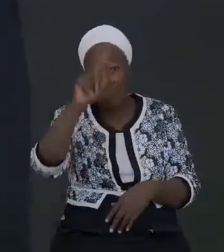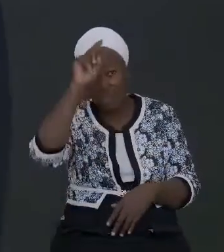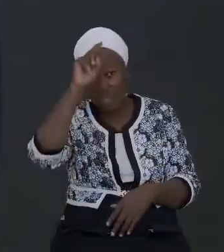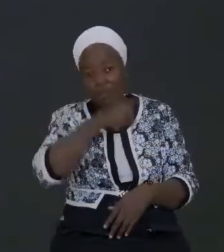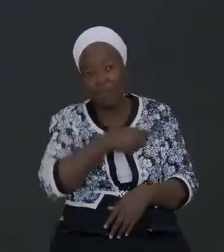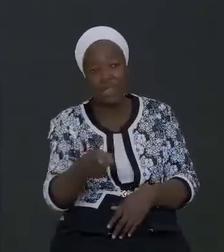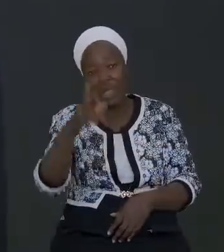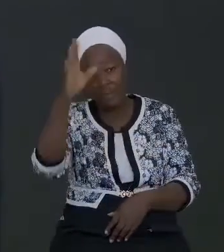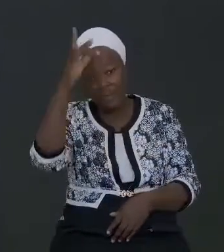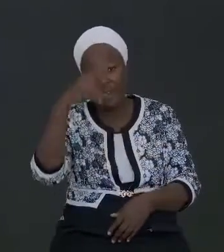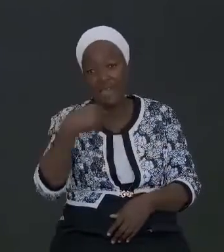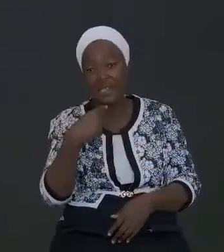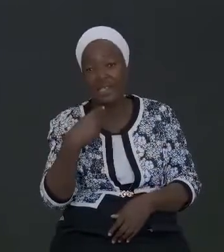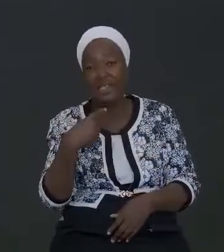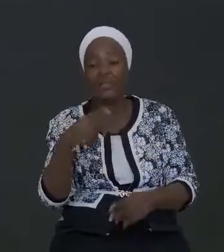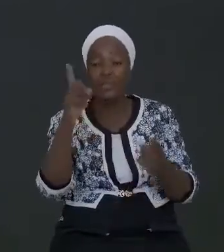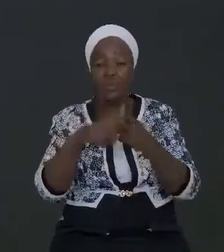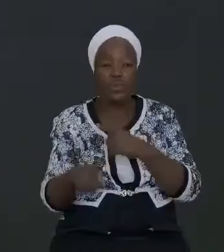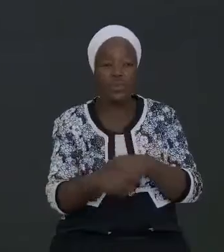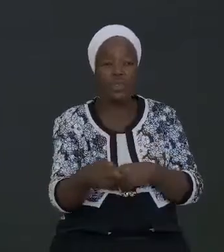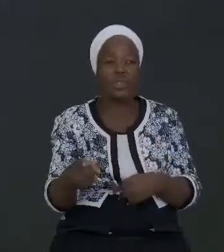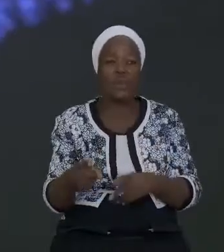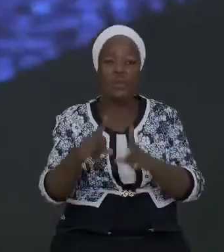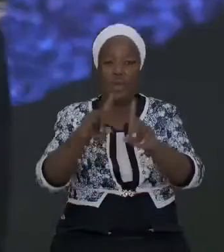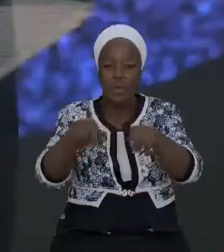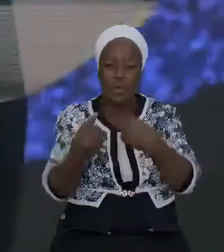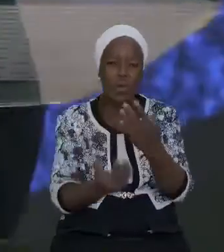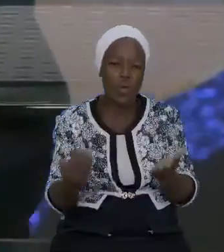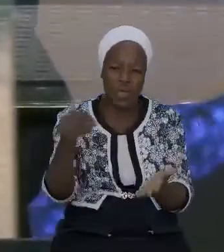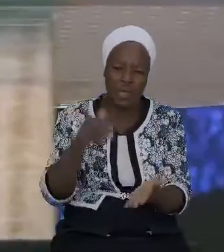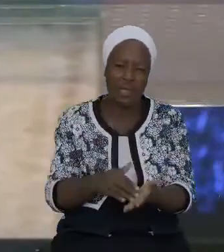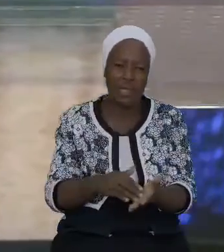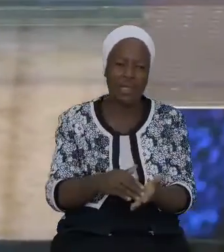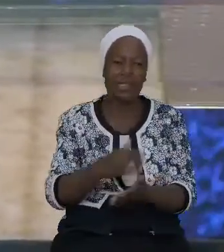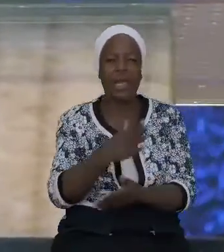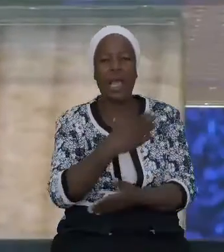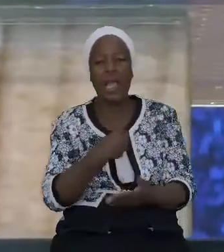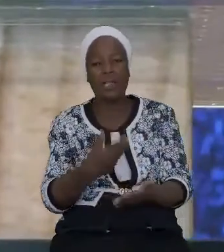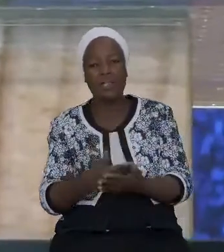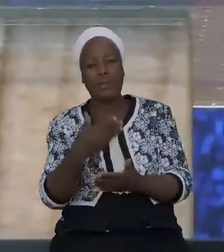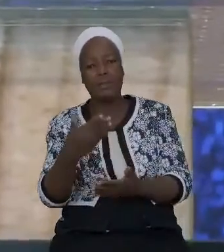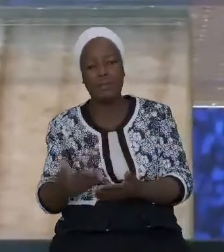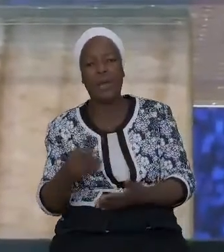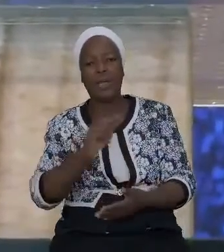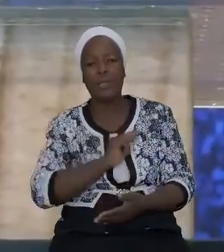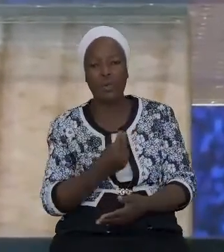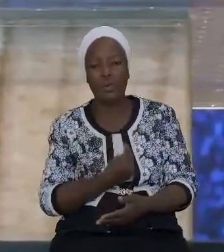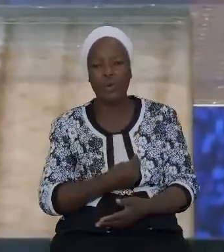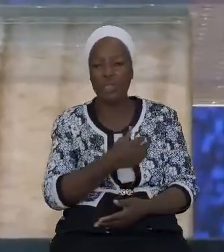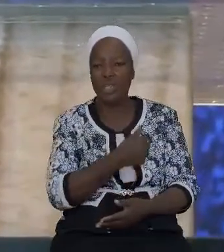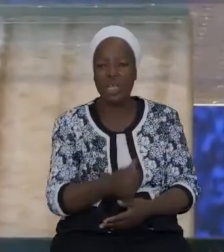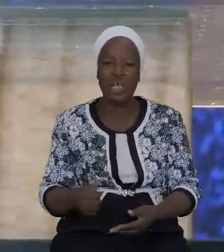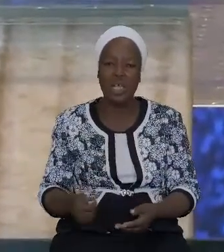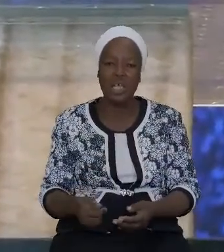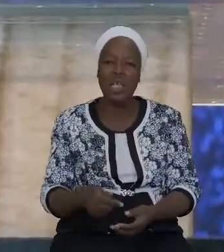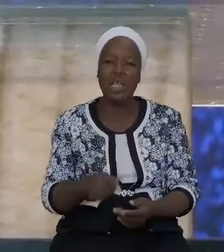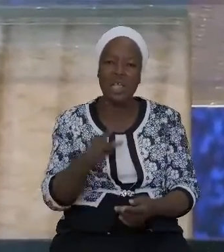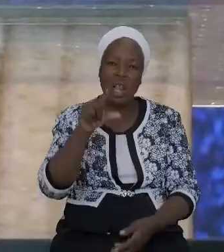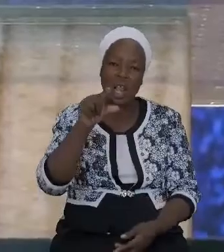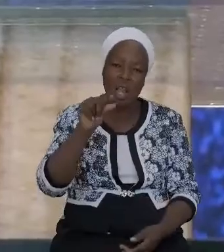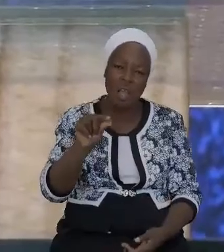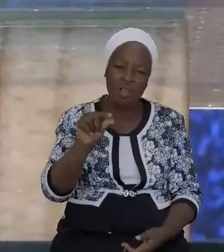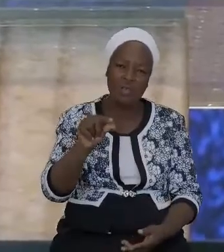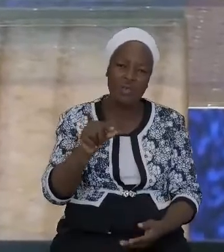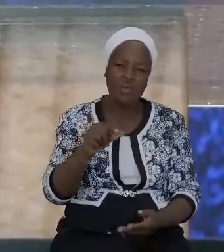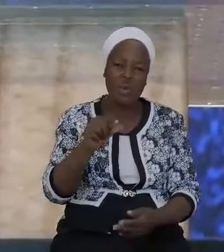father said unto them, go again and buy us a little